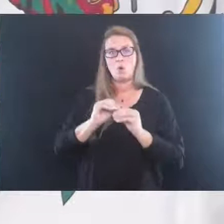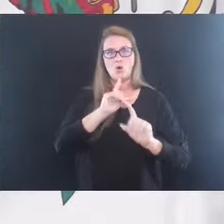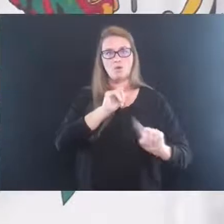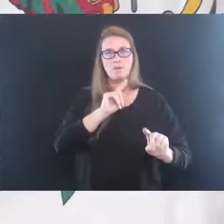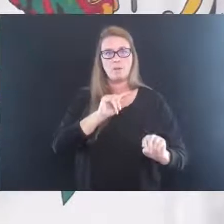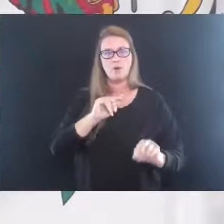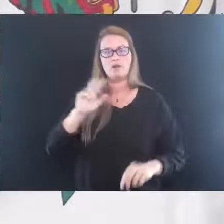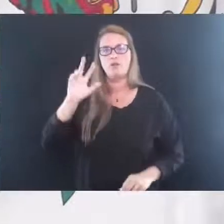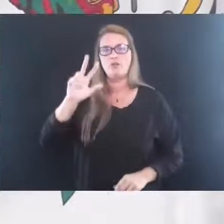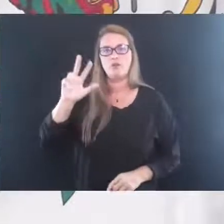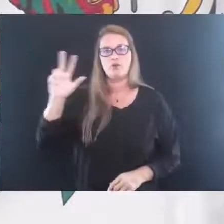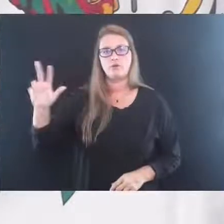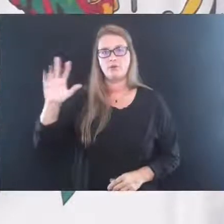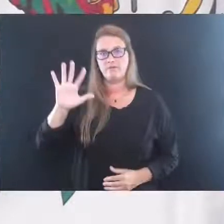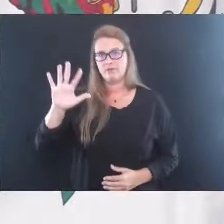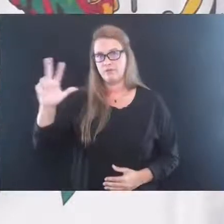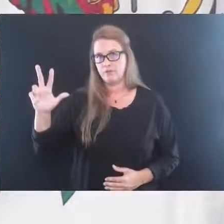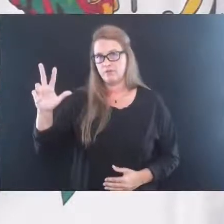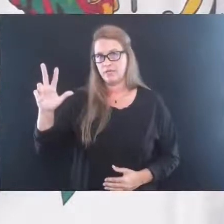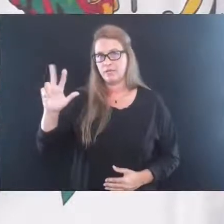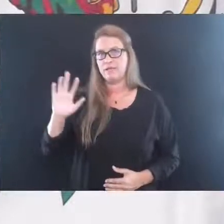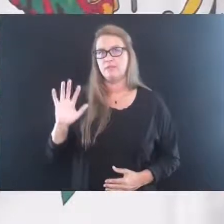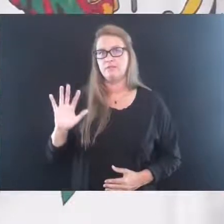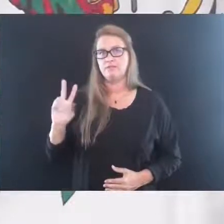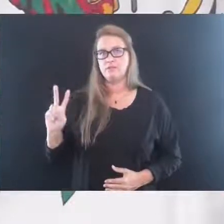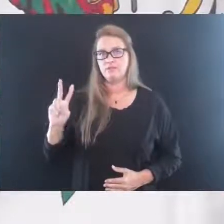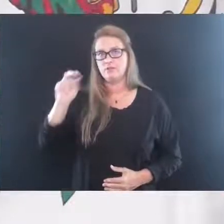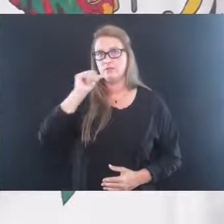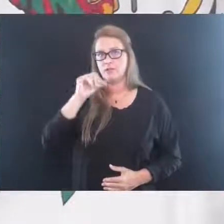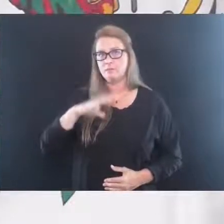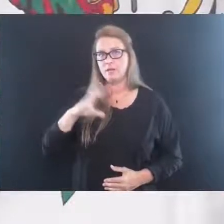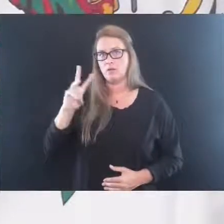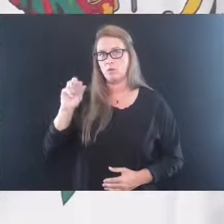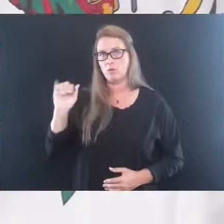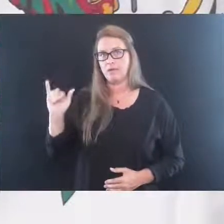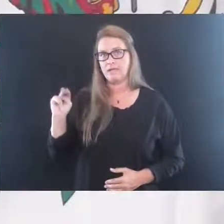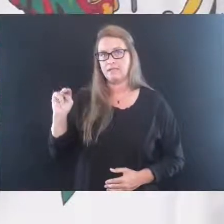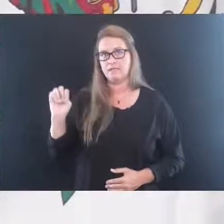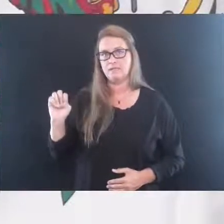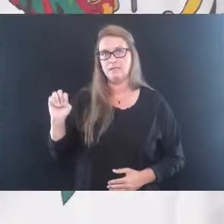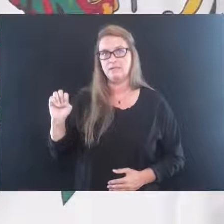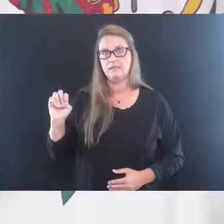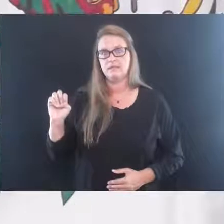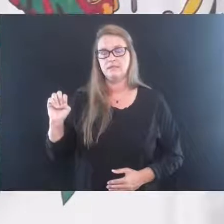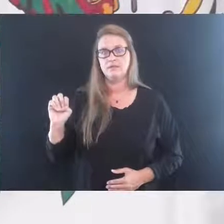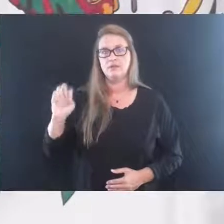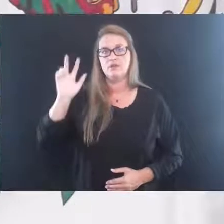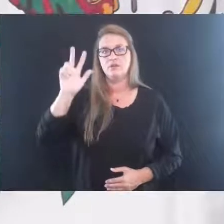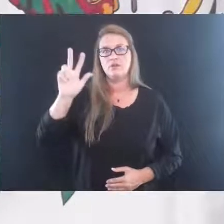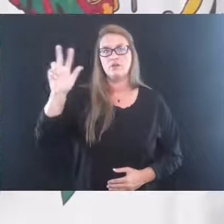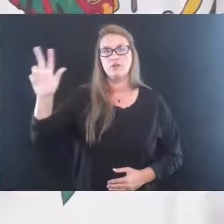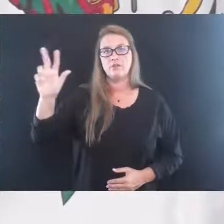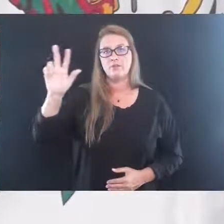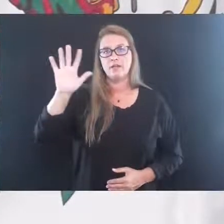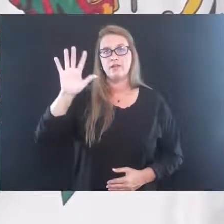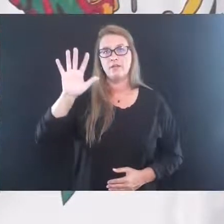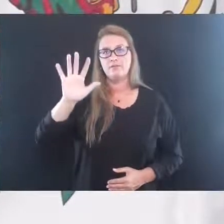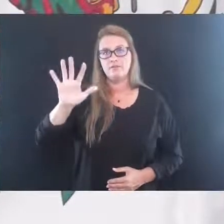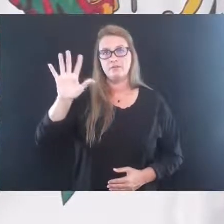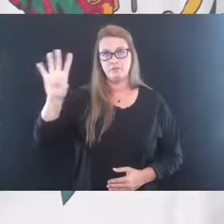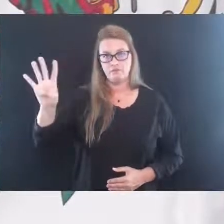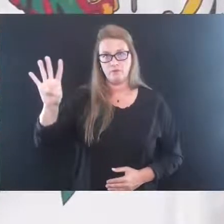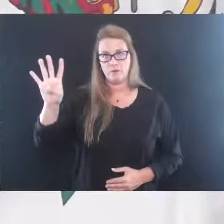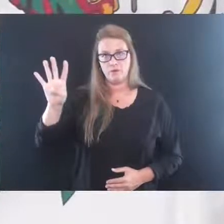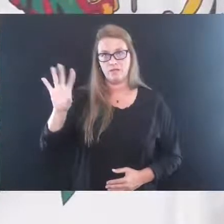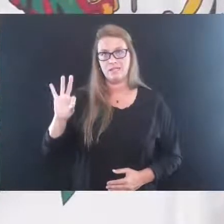The 3,353rd death is a 52-year-old female from Wayne County. The 3,354th death